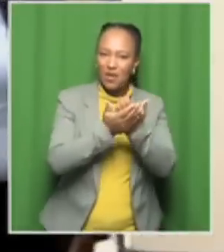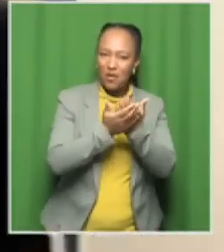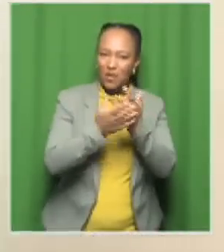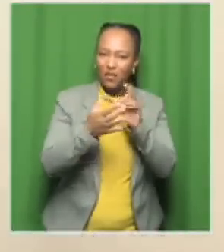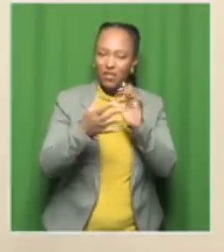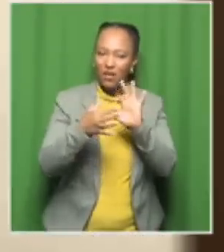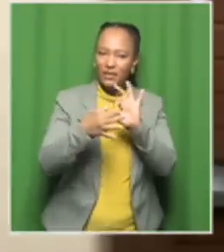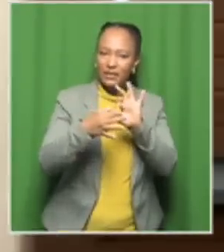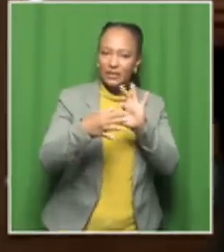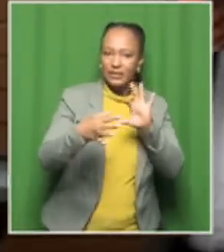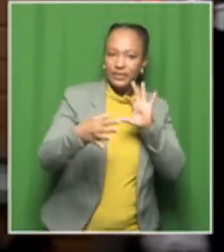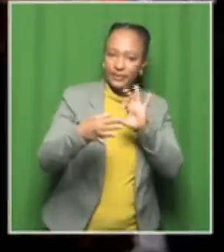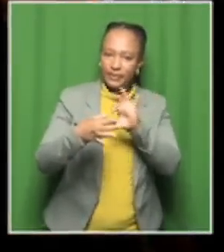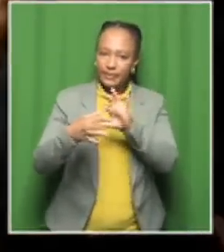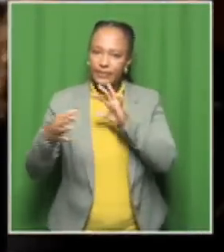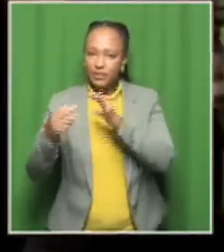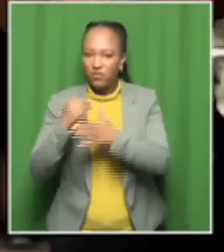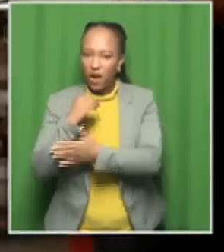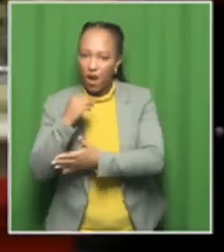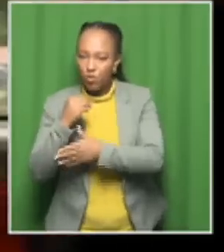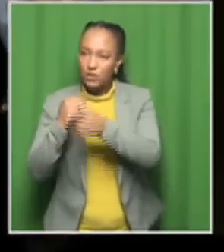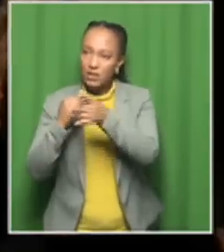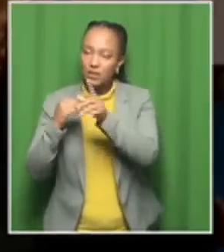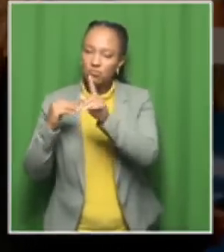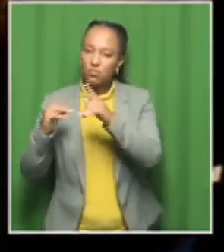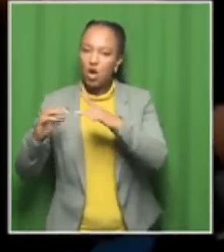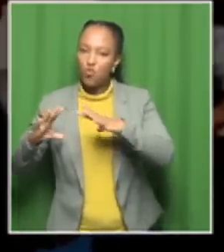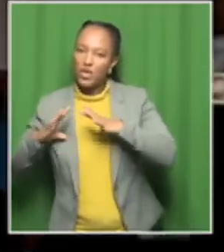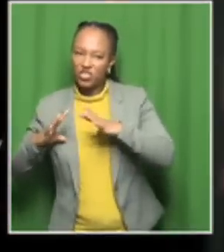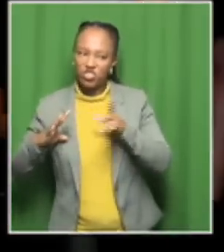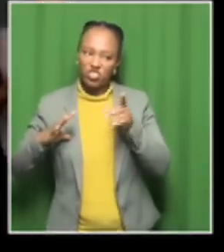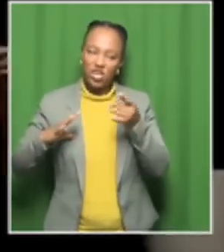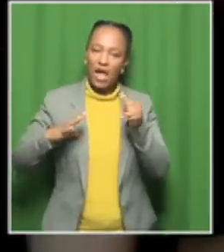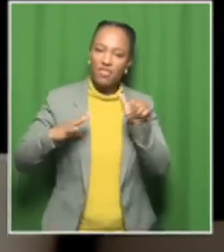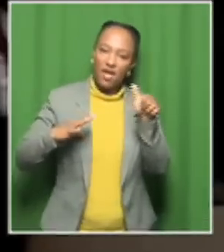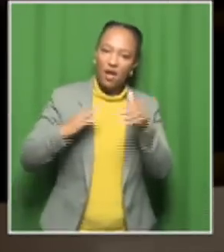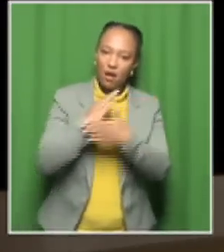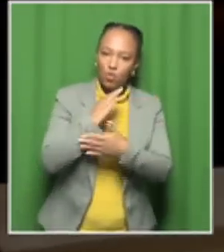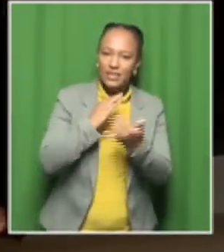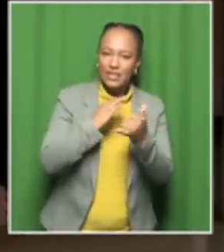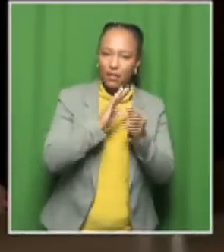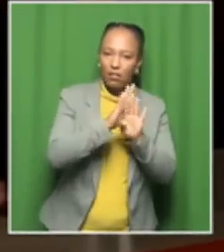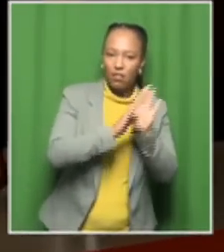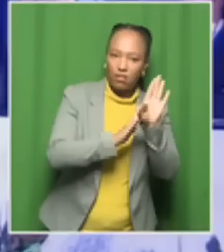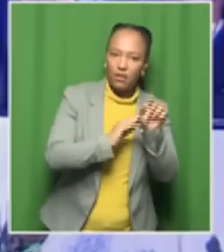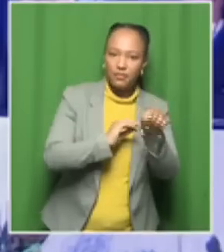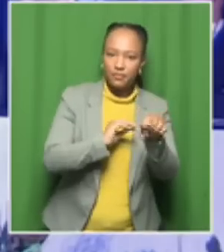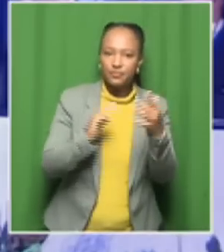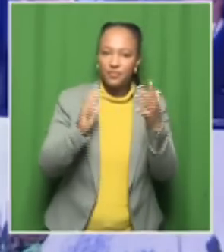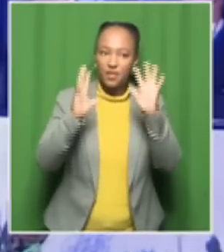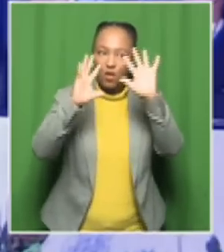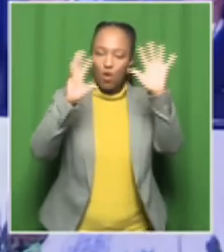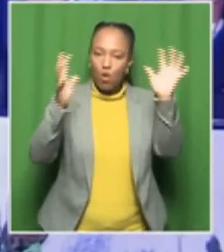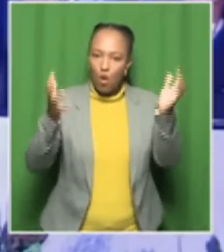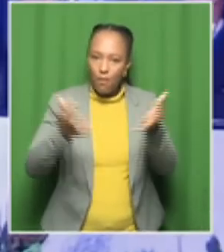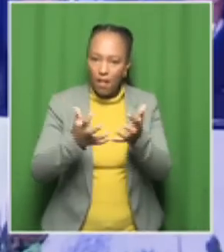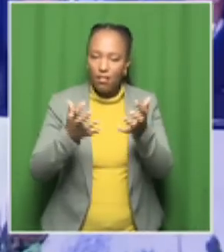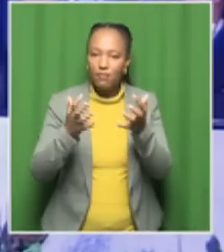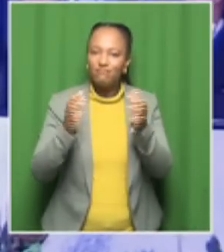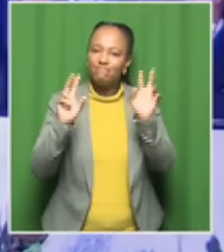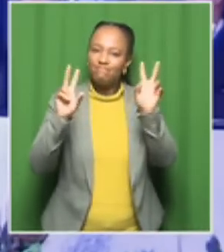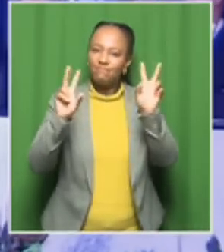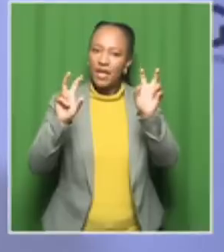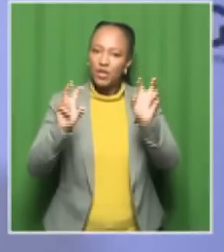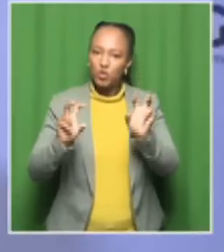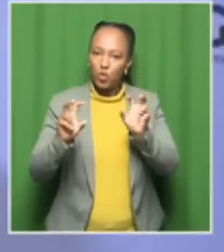the developed and developing nations. Now, the country intends to use its presidency to influence global agendas on trade, climate action,